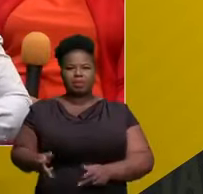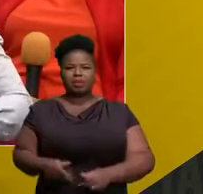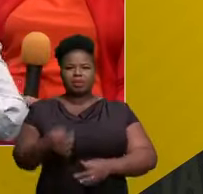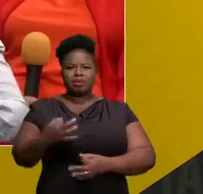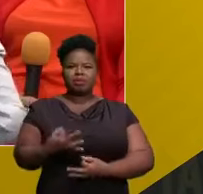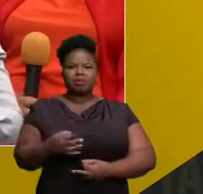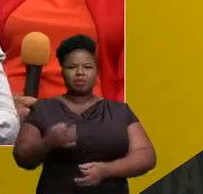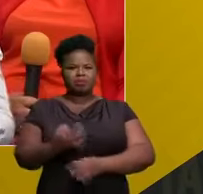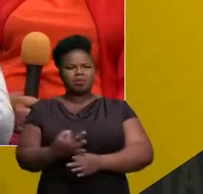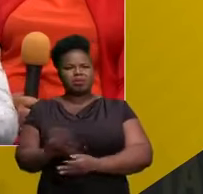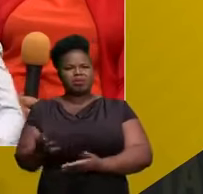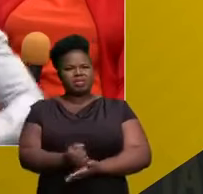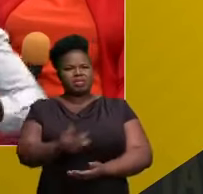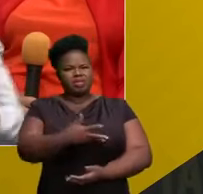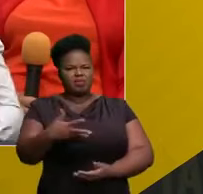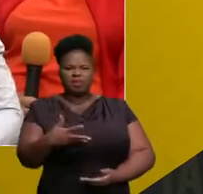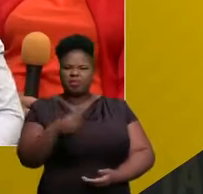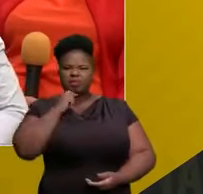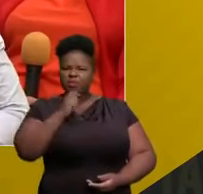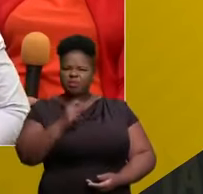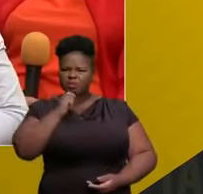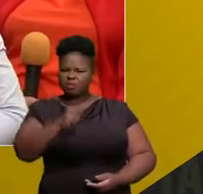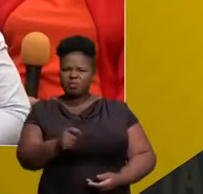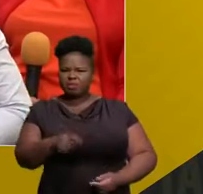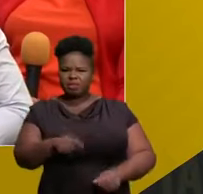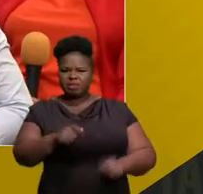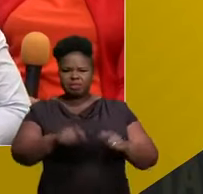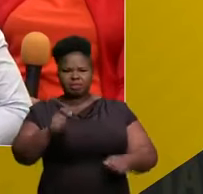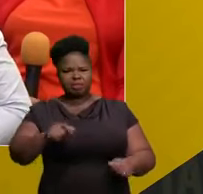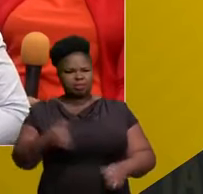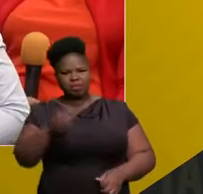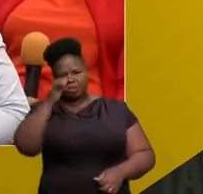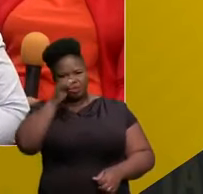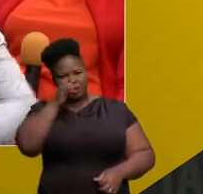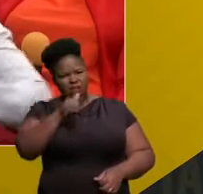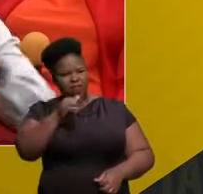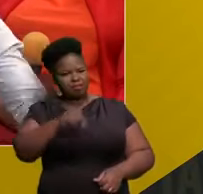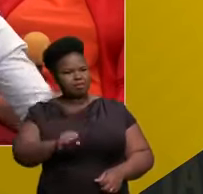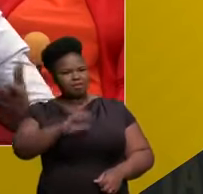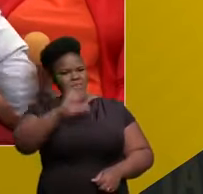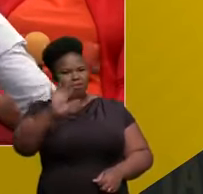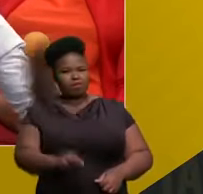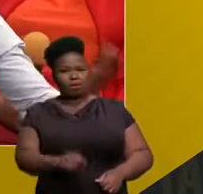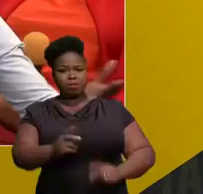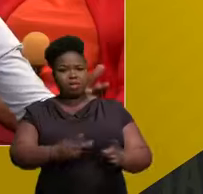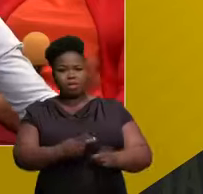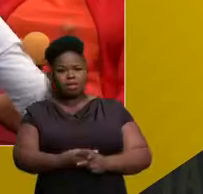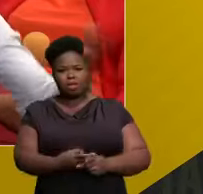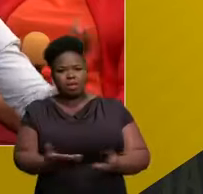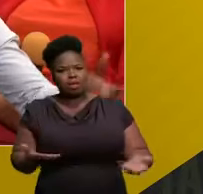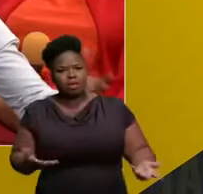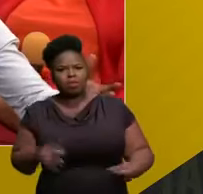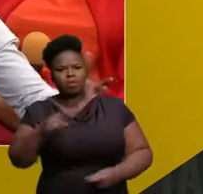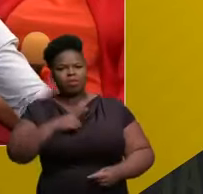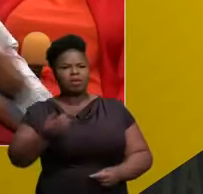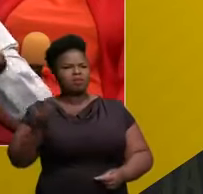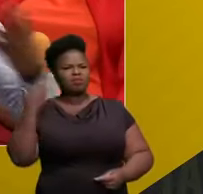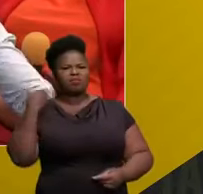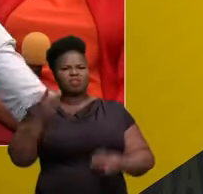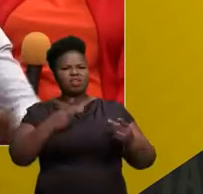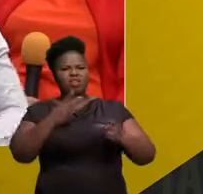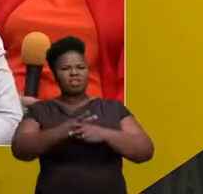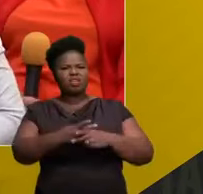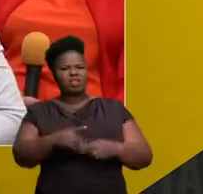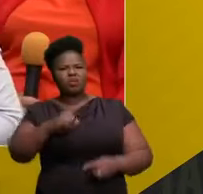wengane. Ngize ngizibuza ukuthi are we really that comfortable as abantu ngecrime South Africa? Ivimba gang niphelele phi, beninamandla?